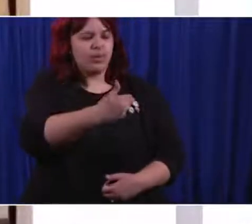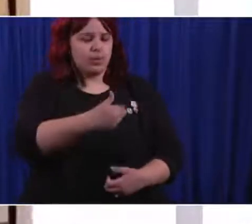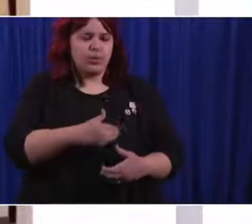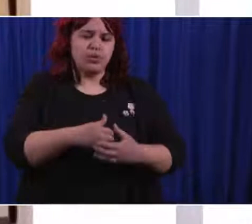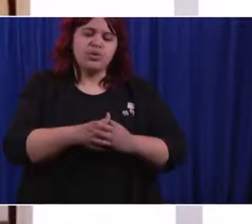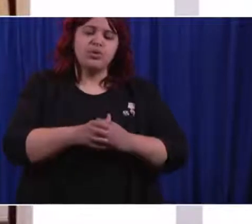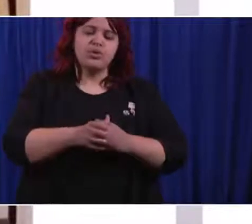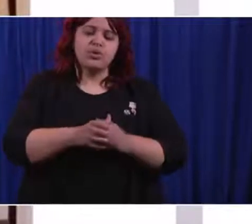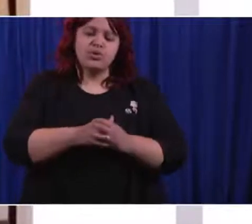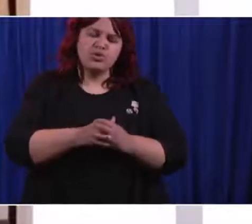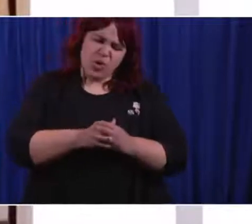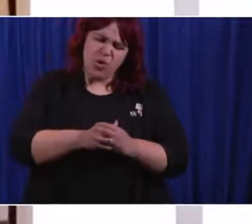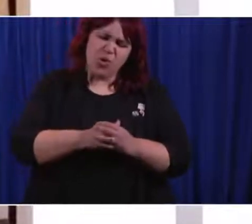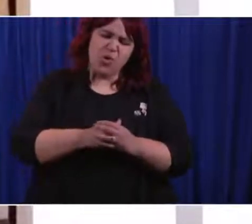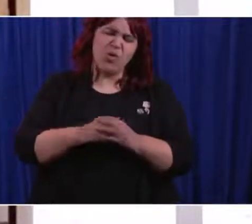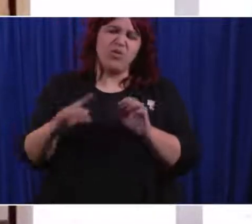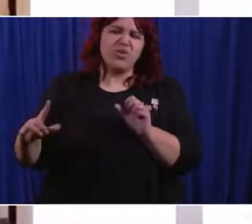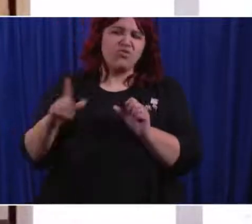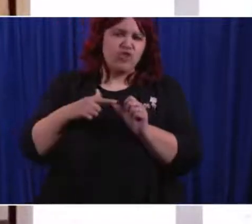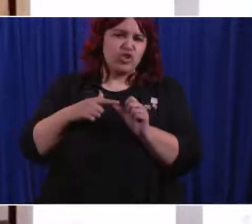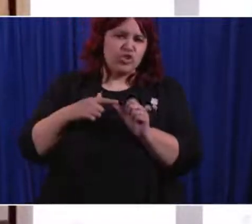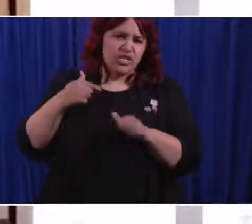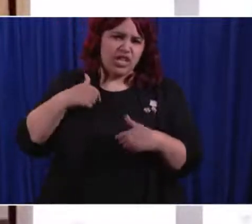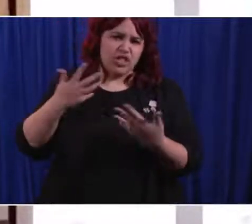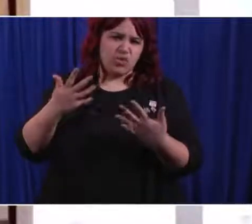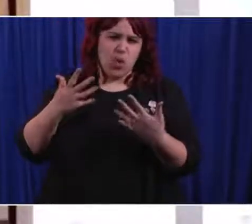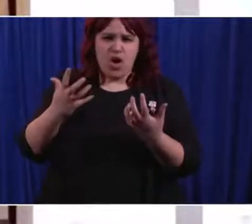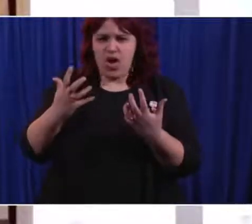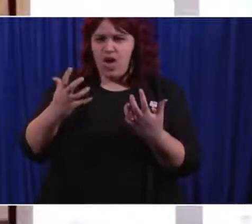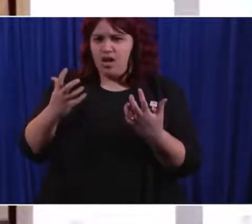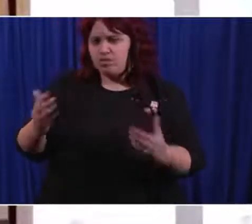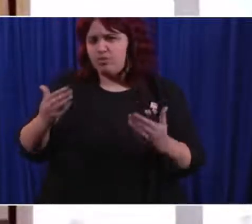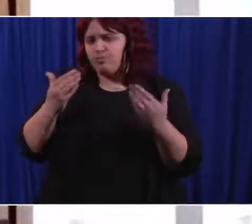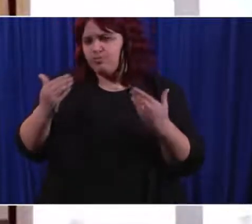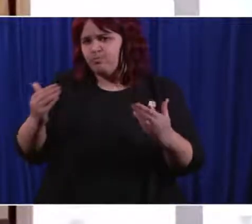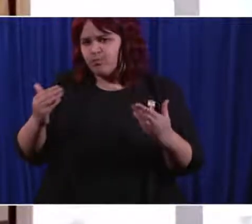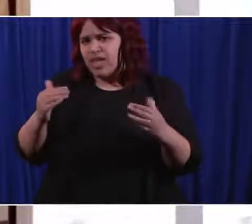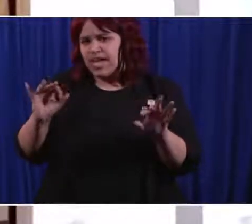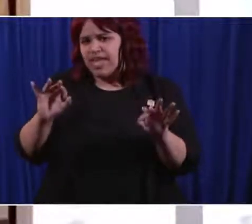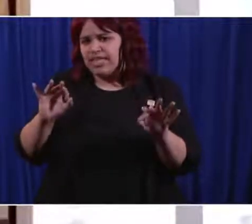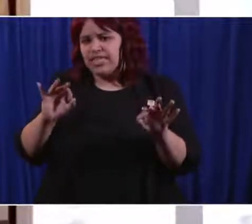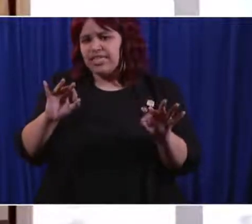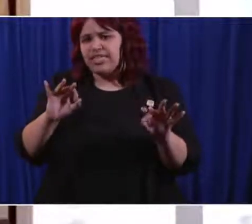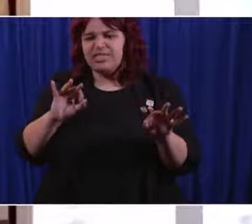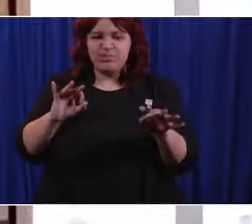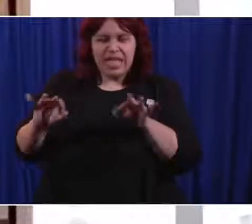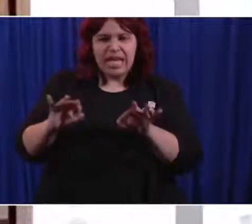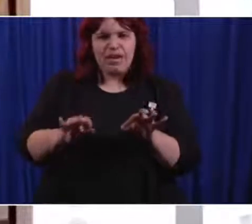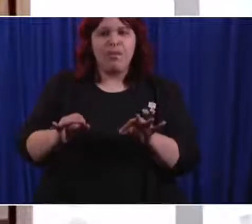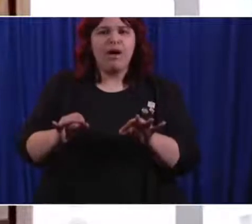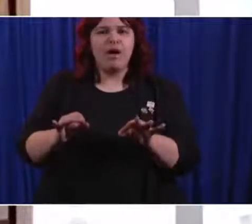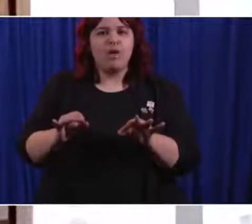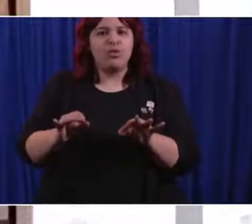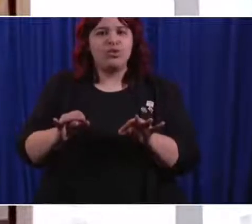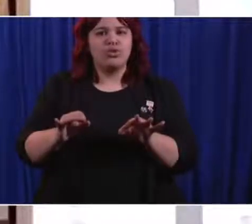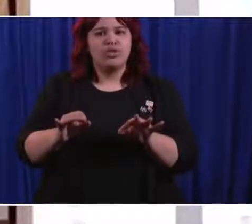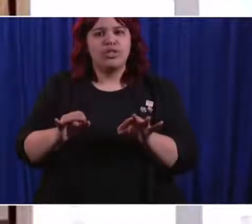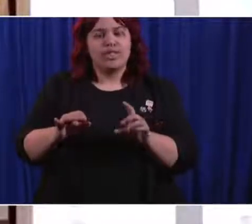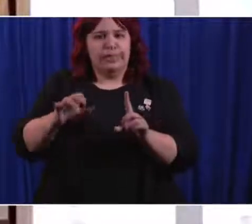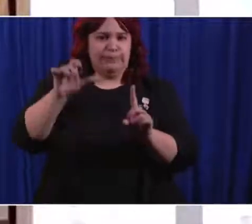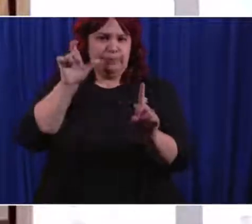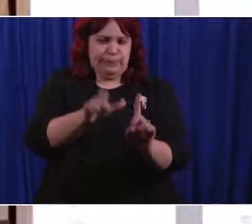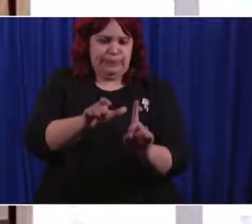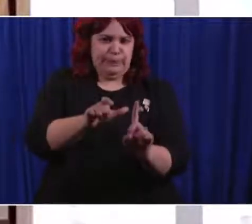yes, first let me begin with just some quick comments about medical isolation and quarantine, because these are really among